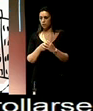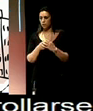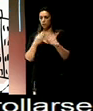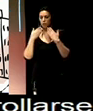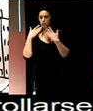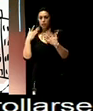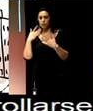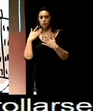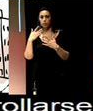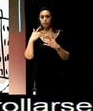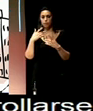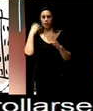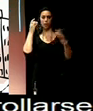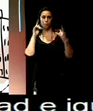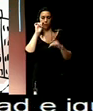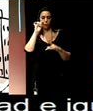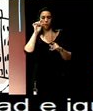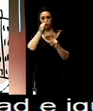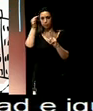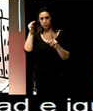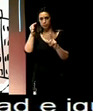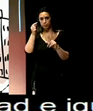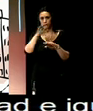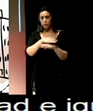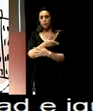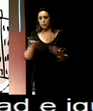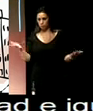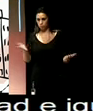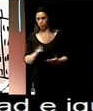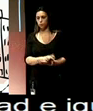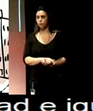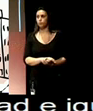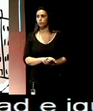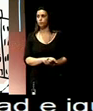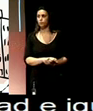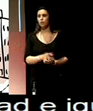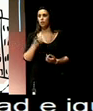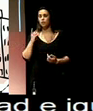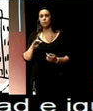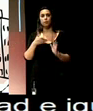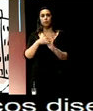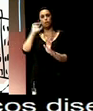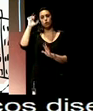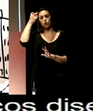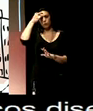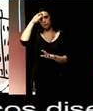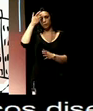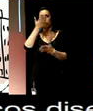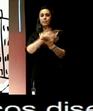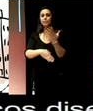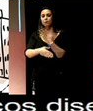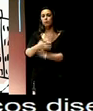the tourists with disabilities concept established by World Tourism